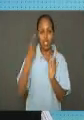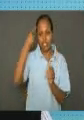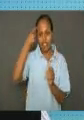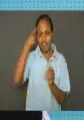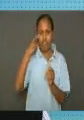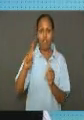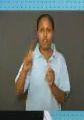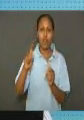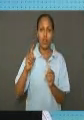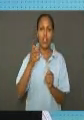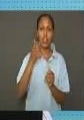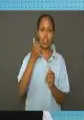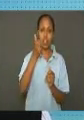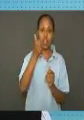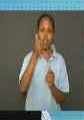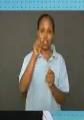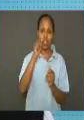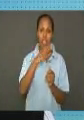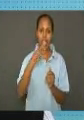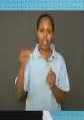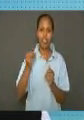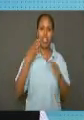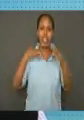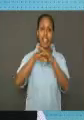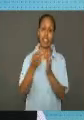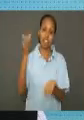the AND gate again.